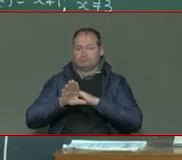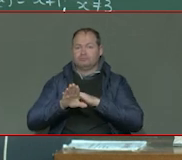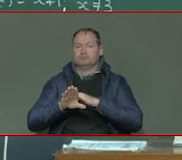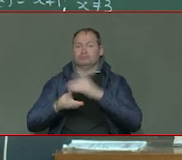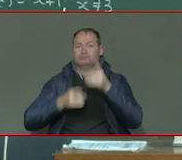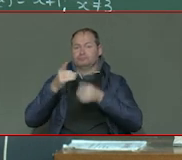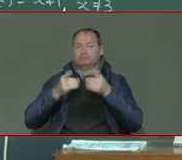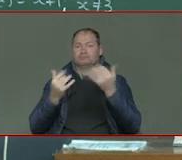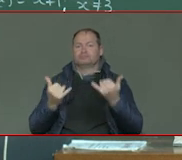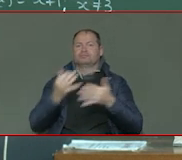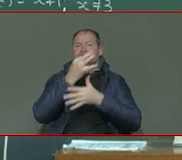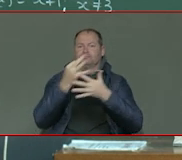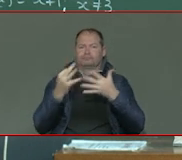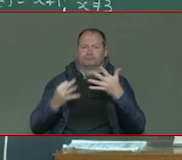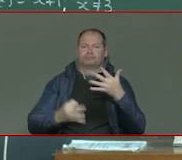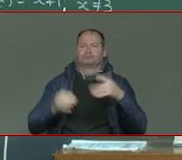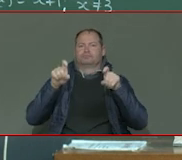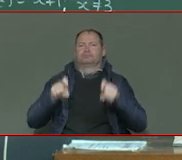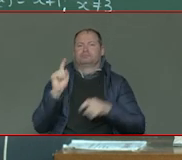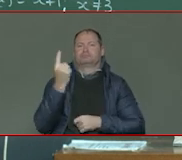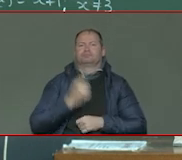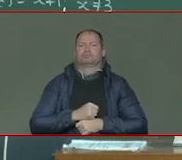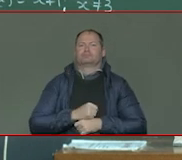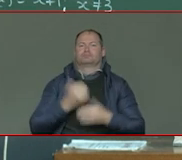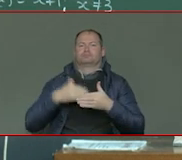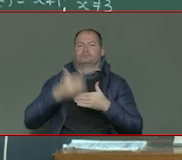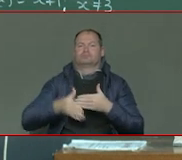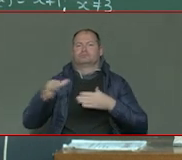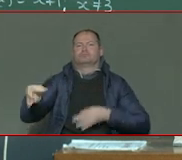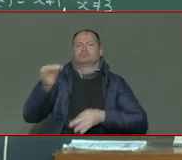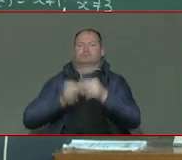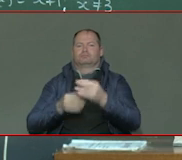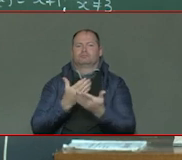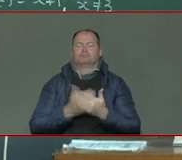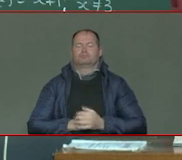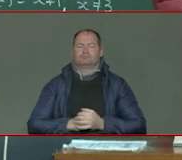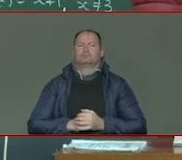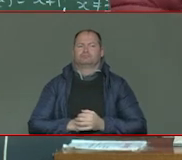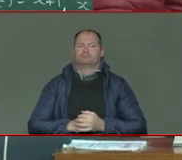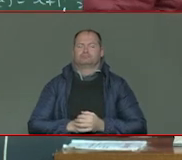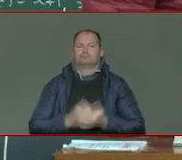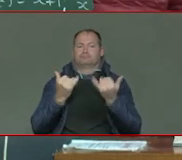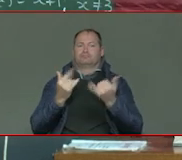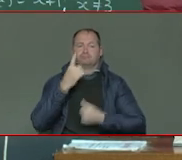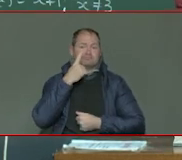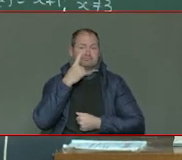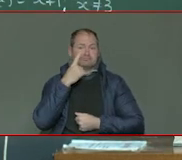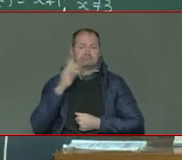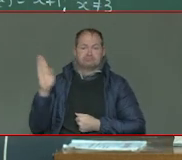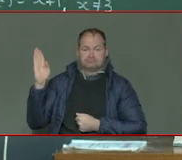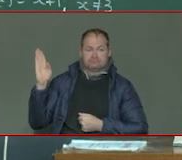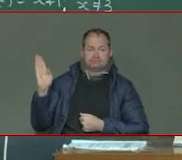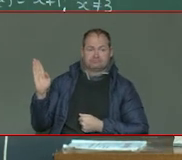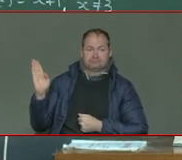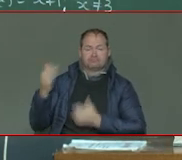first factorize before I substitute. Right, let's quickly have a look here. People, do you see I'm working